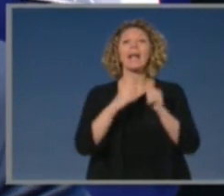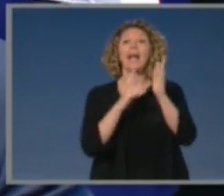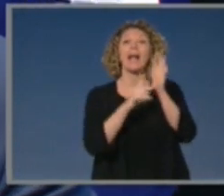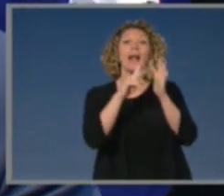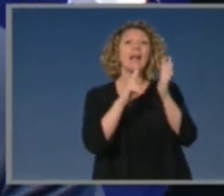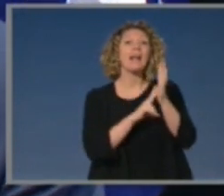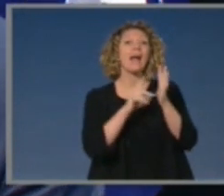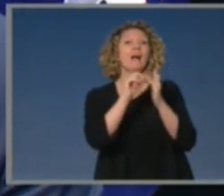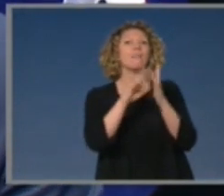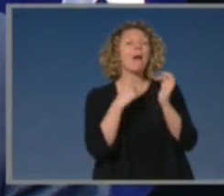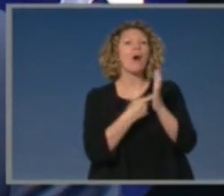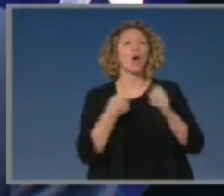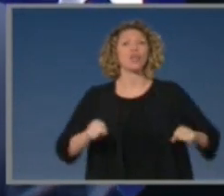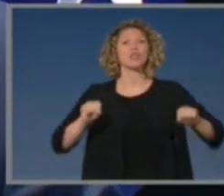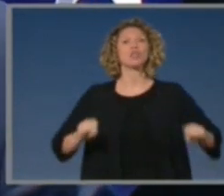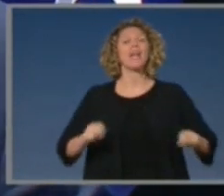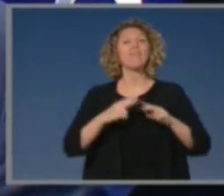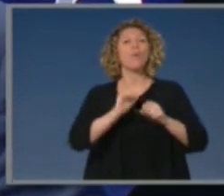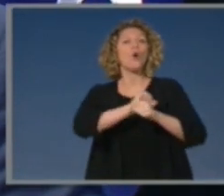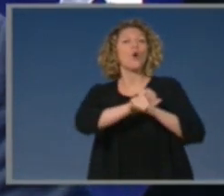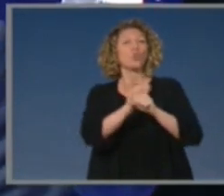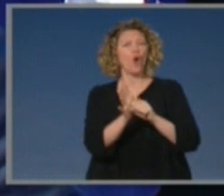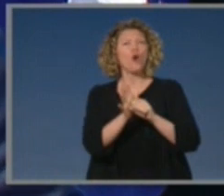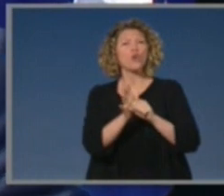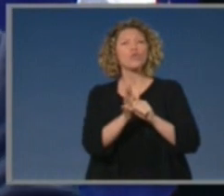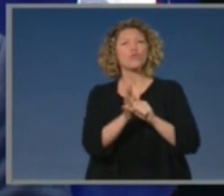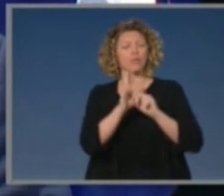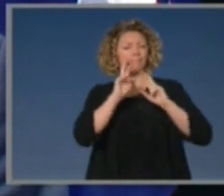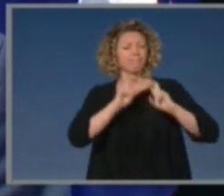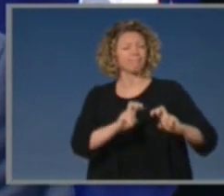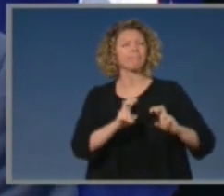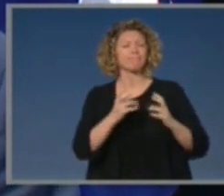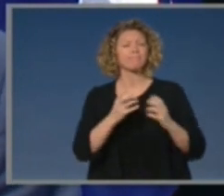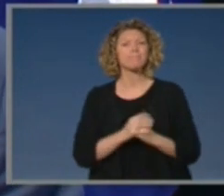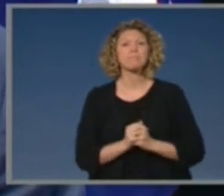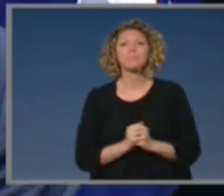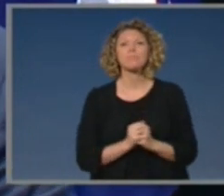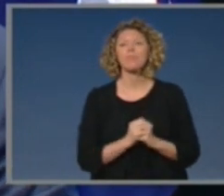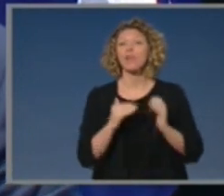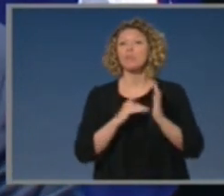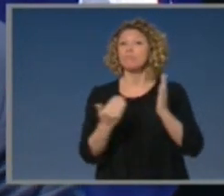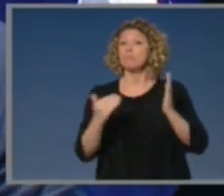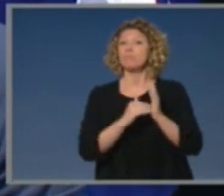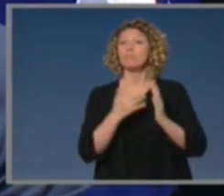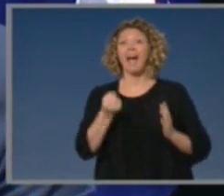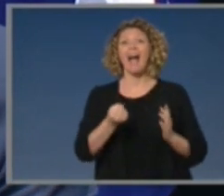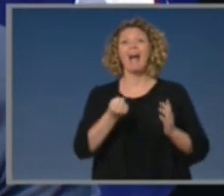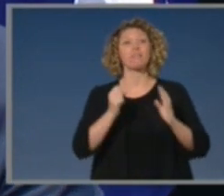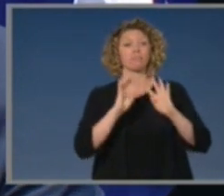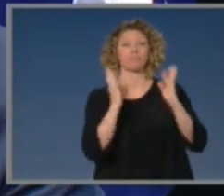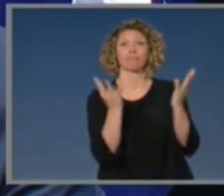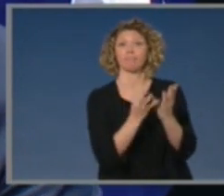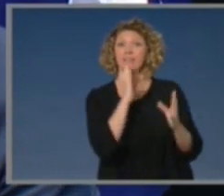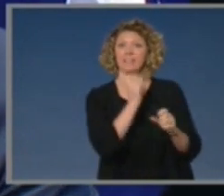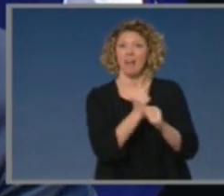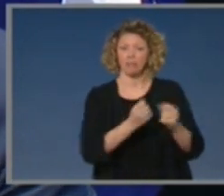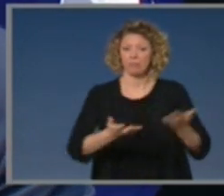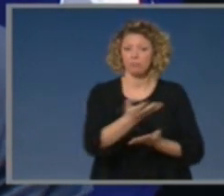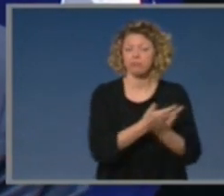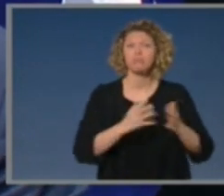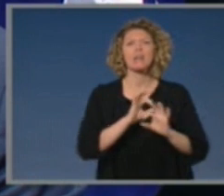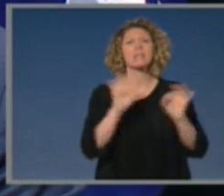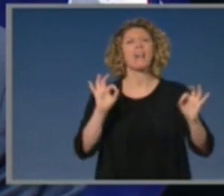the COVID Commission. Early today, the National Cabinet met. There are no matters to report from a health point of view